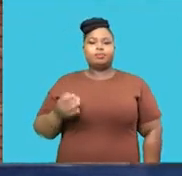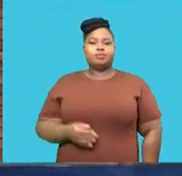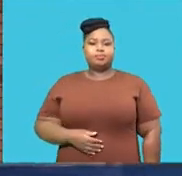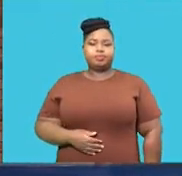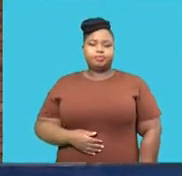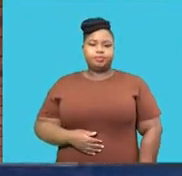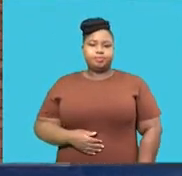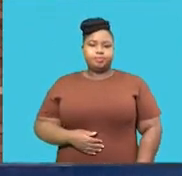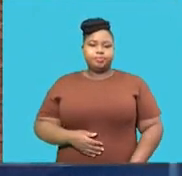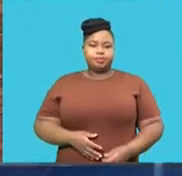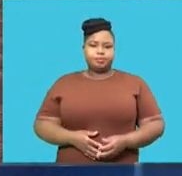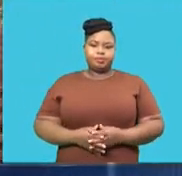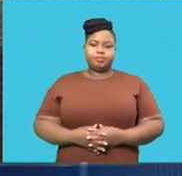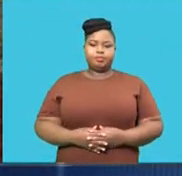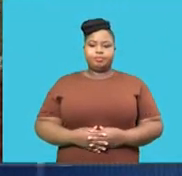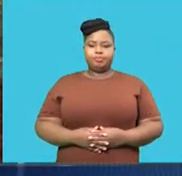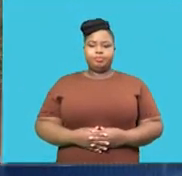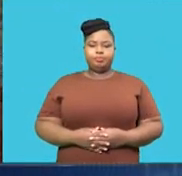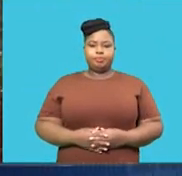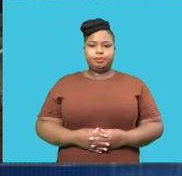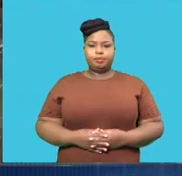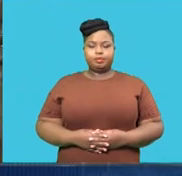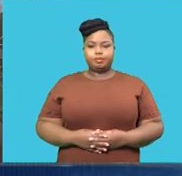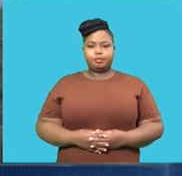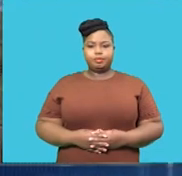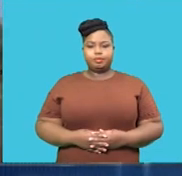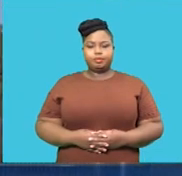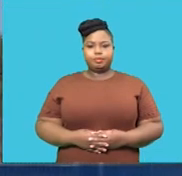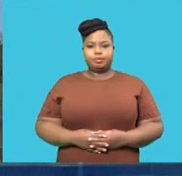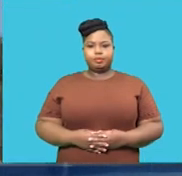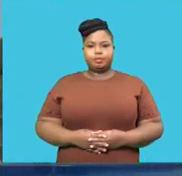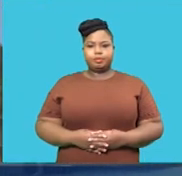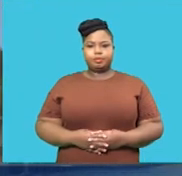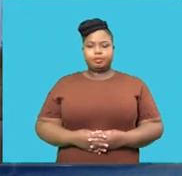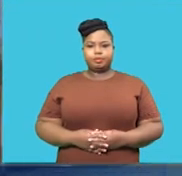Ditabeng tsa Soweto TV ke mannini morolo ke Glen Vista.